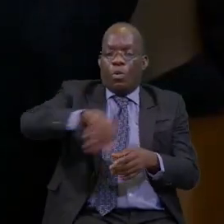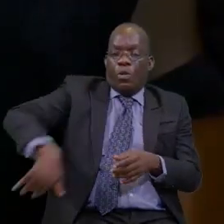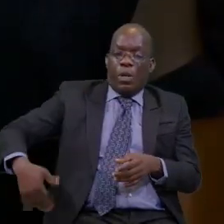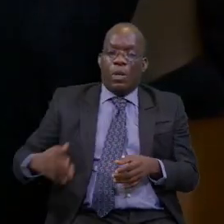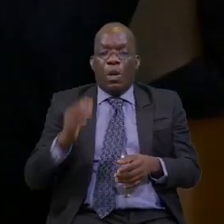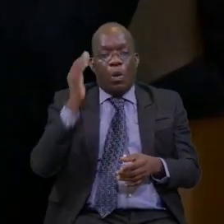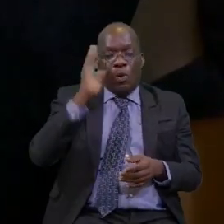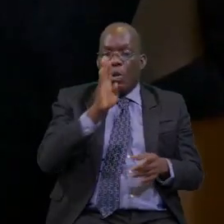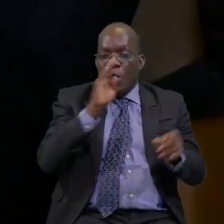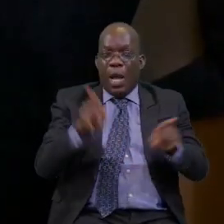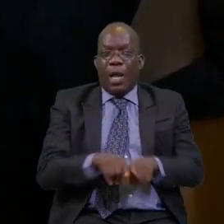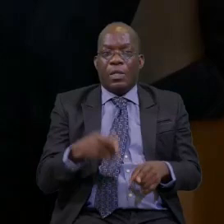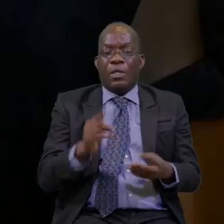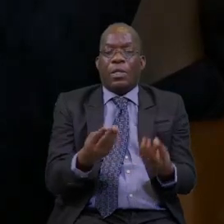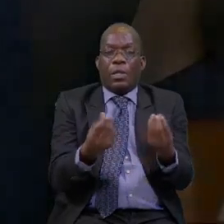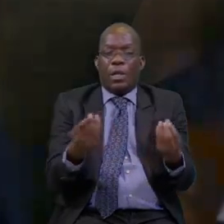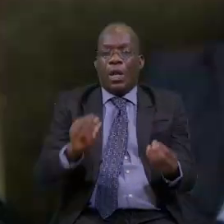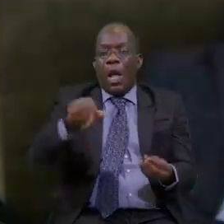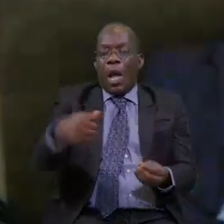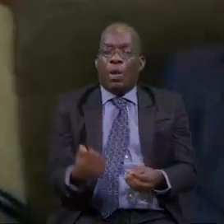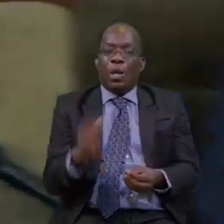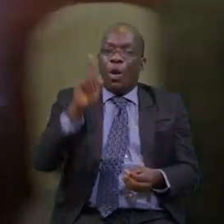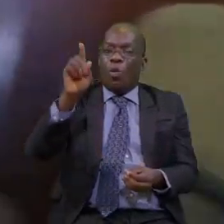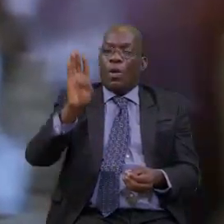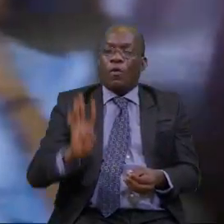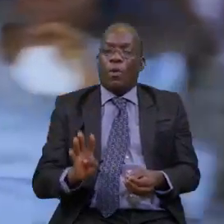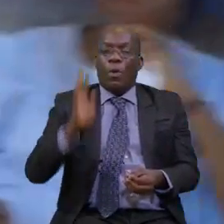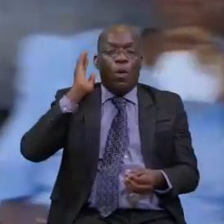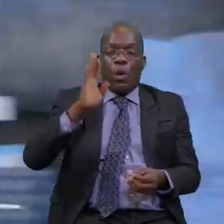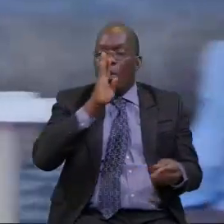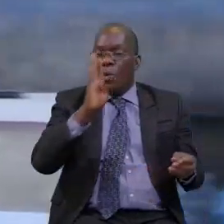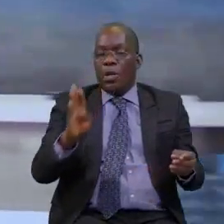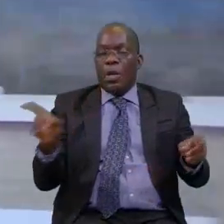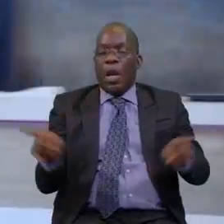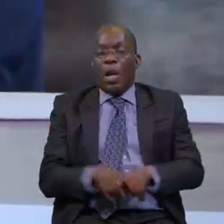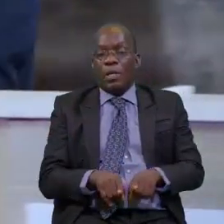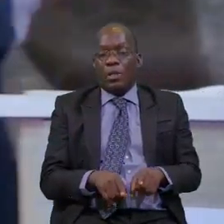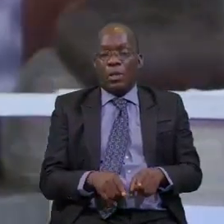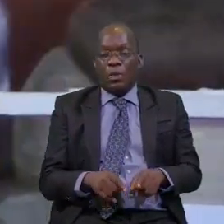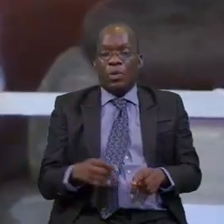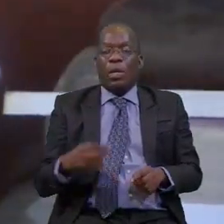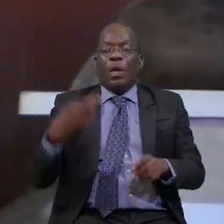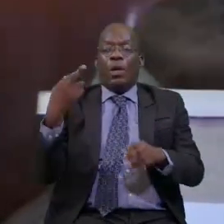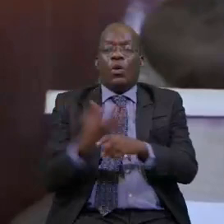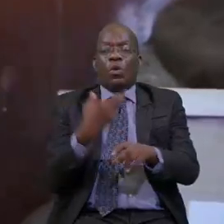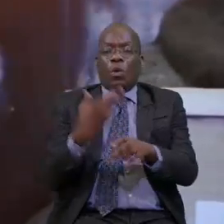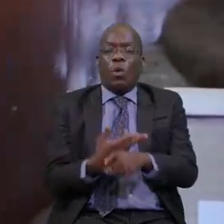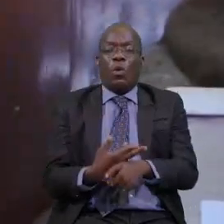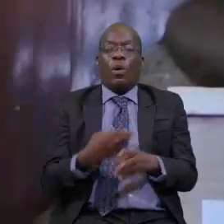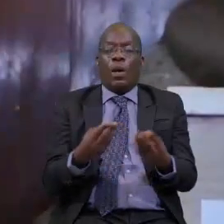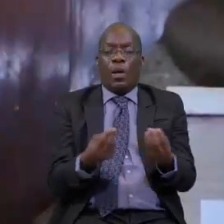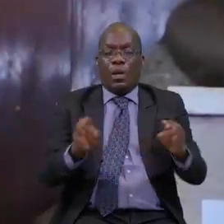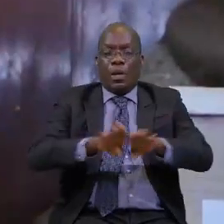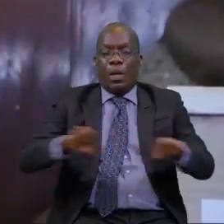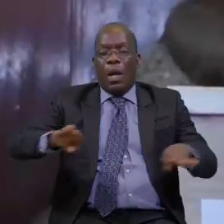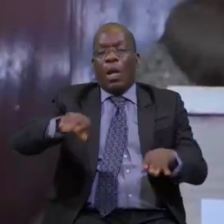ground. Another quarter will be like a rocky ground. Another quarter